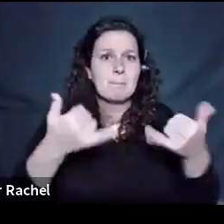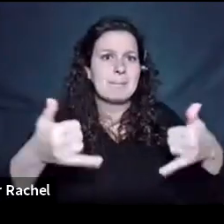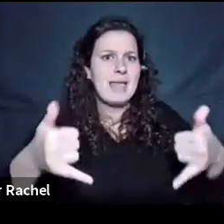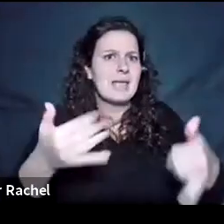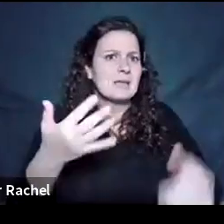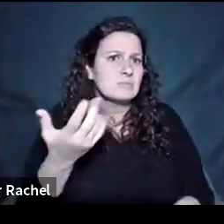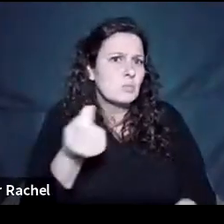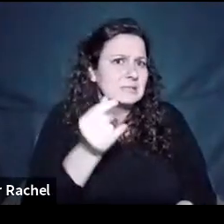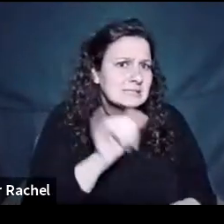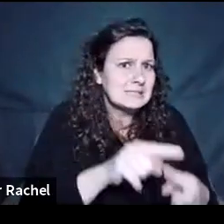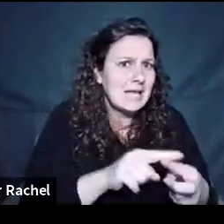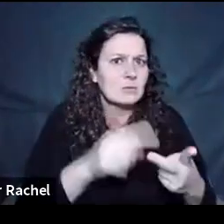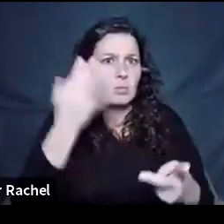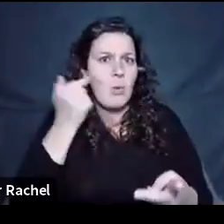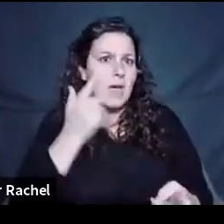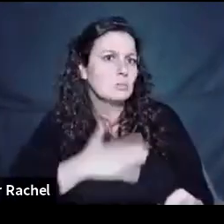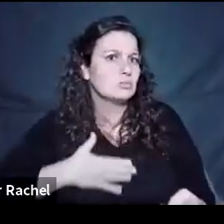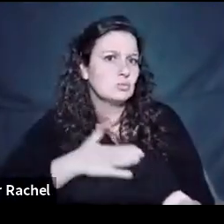it?